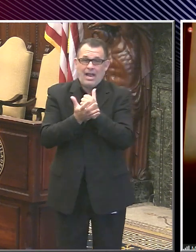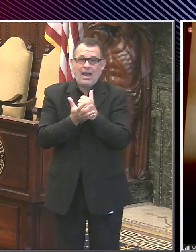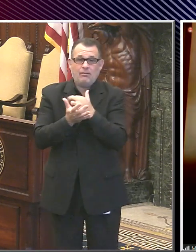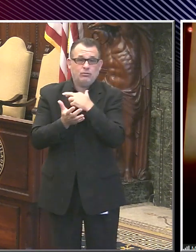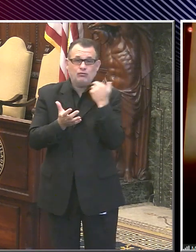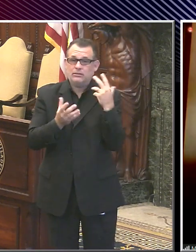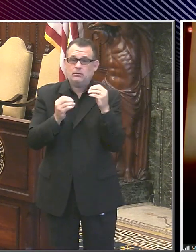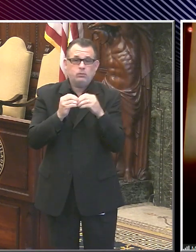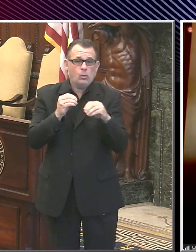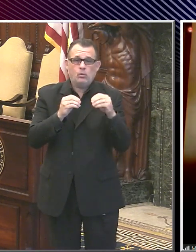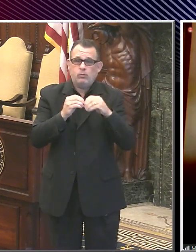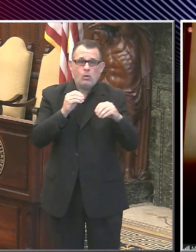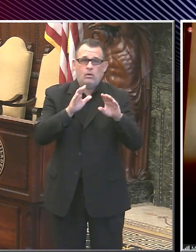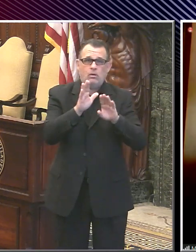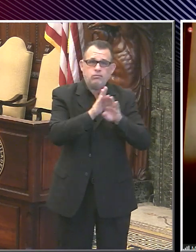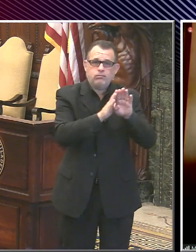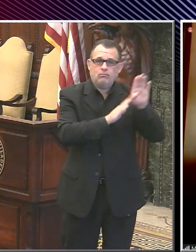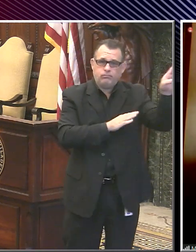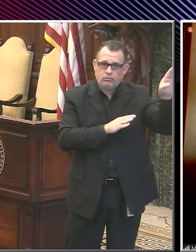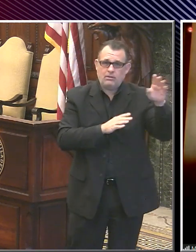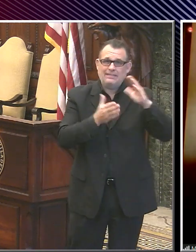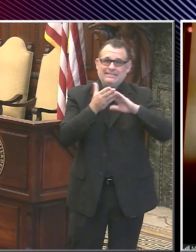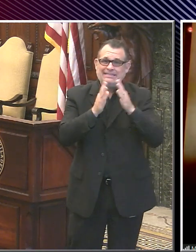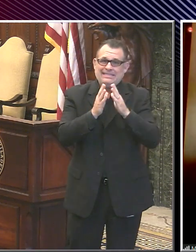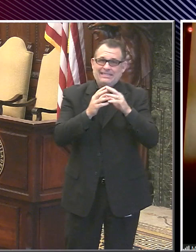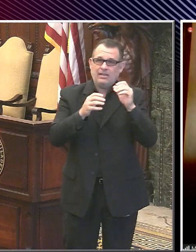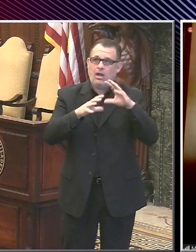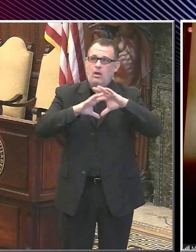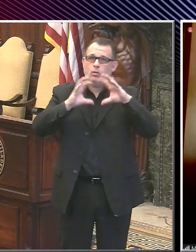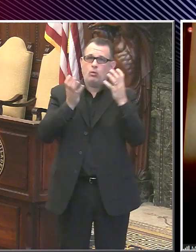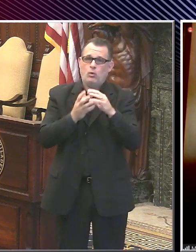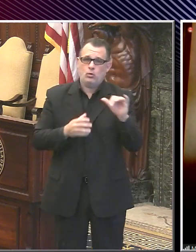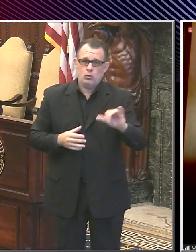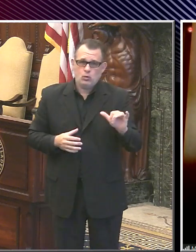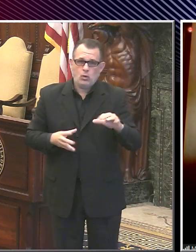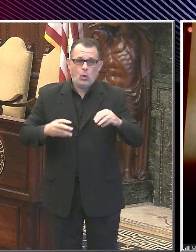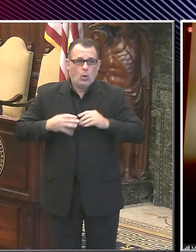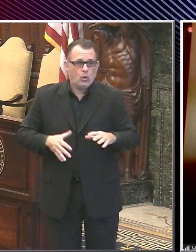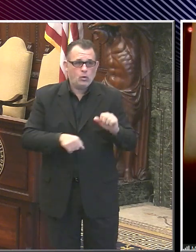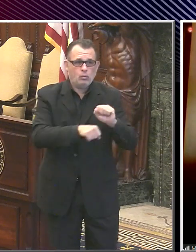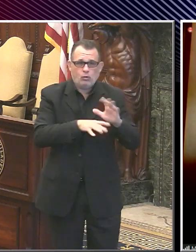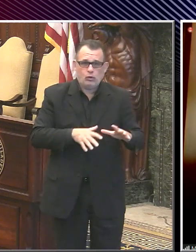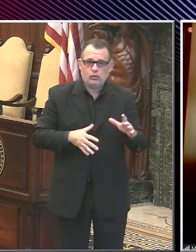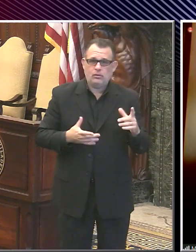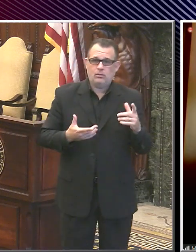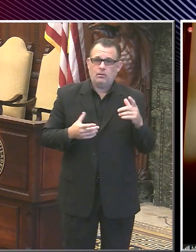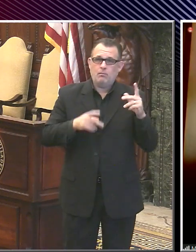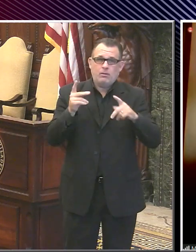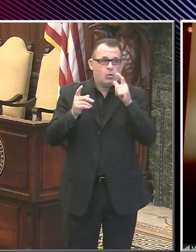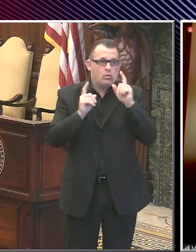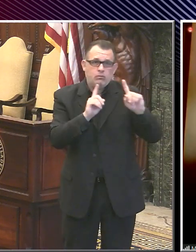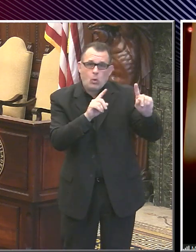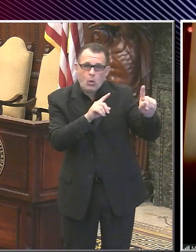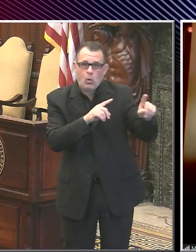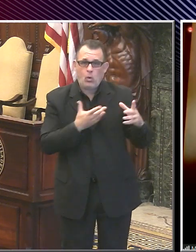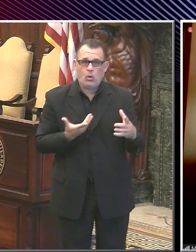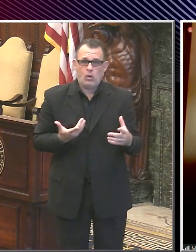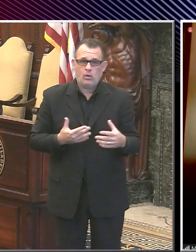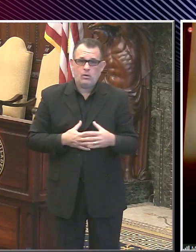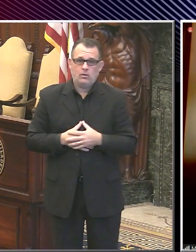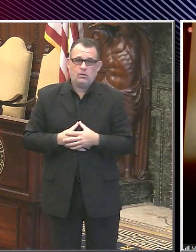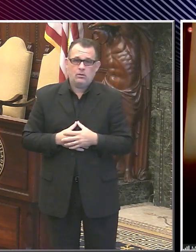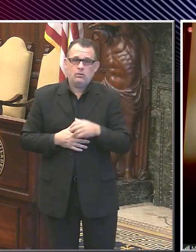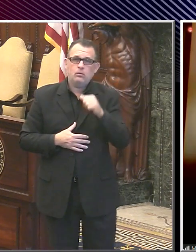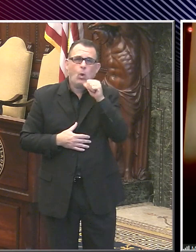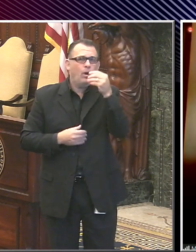city and the city as a whole. I would urge restaurant owners, employees, patrons, let's not push the envelope. Let's follow